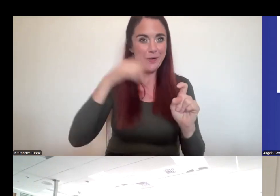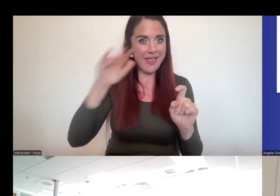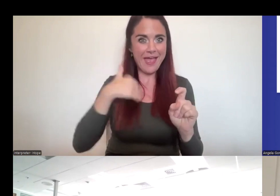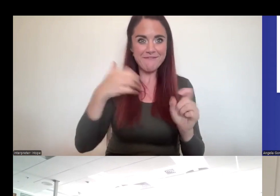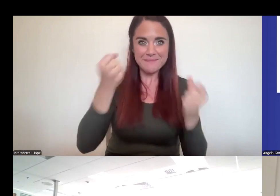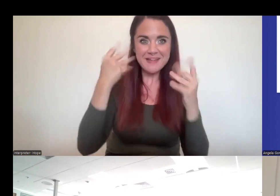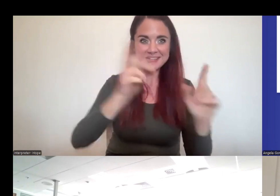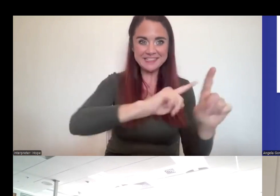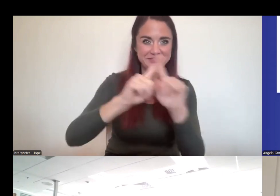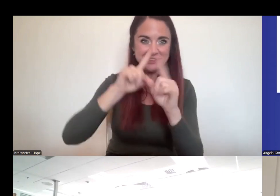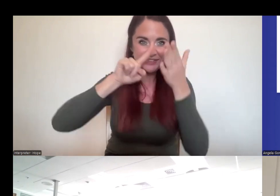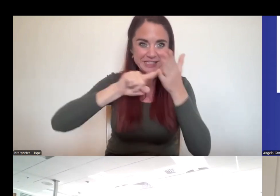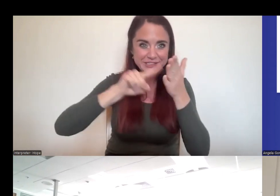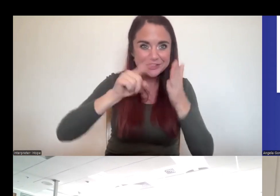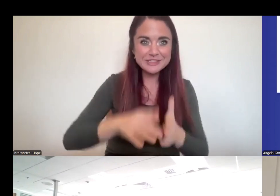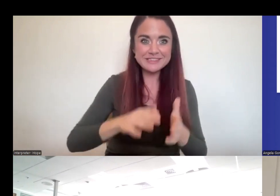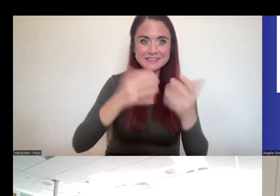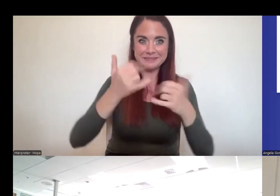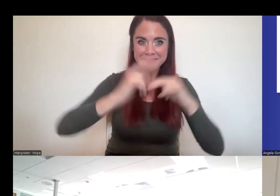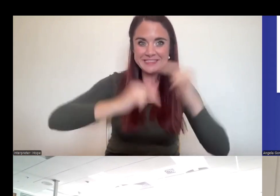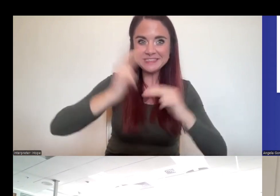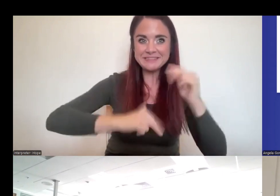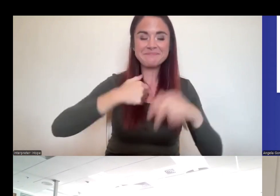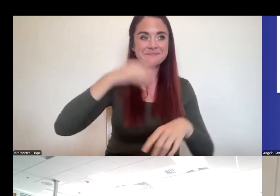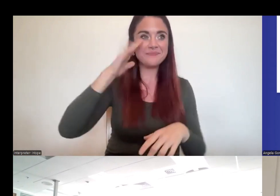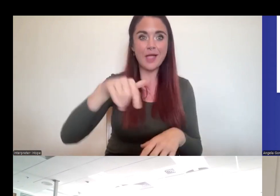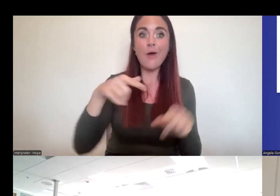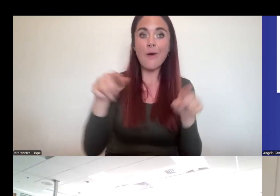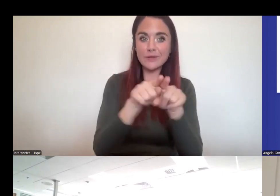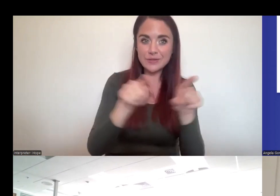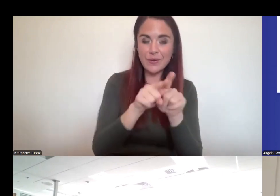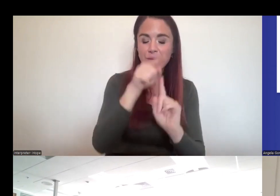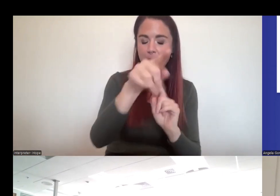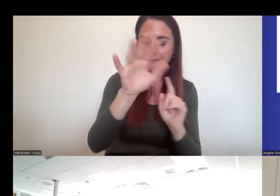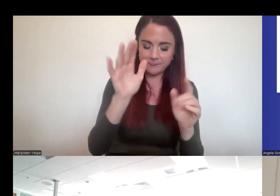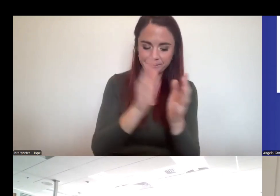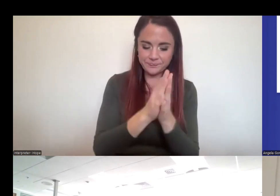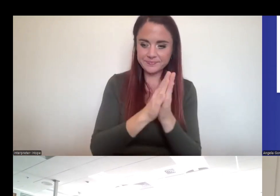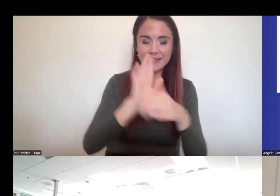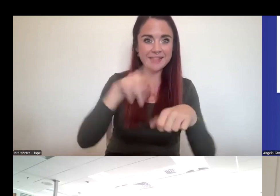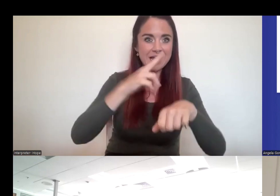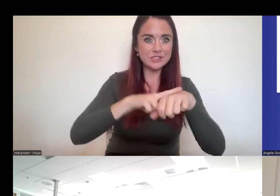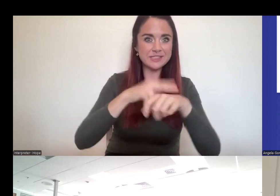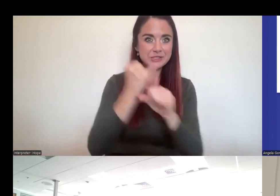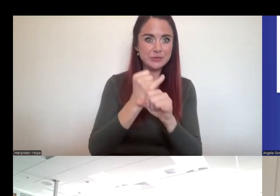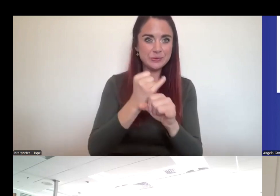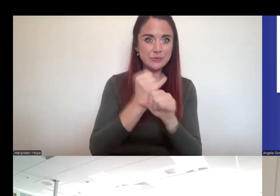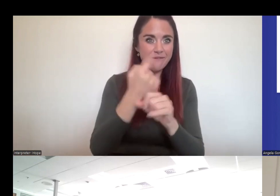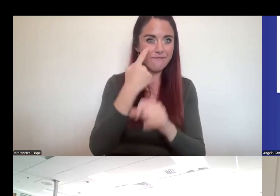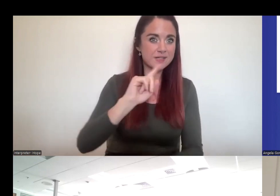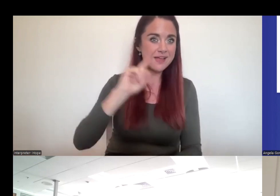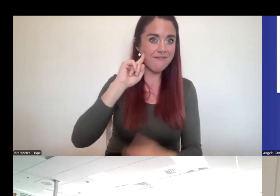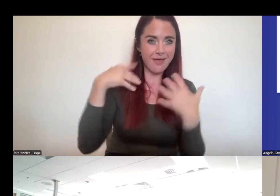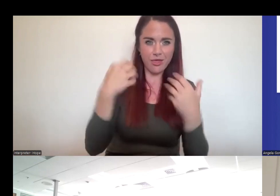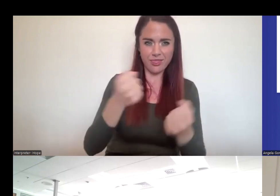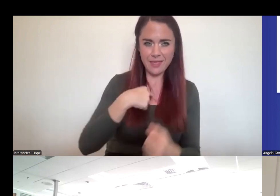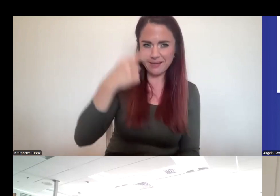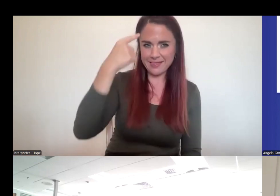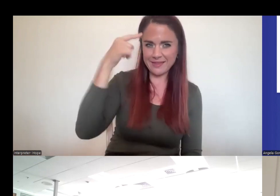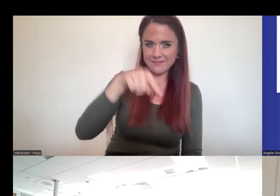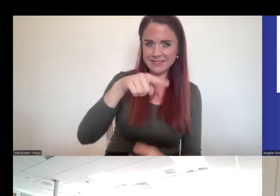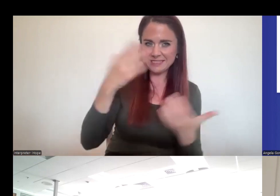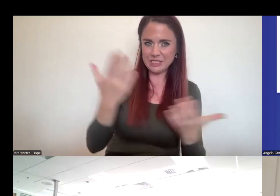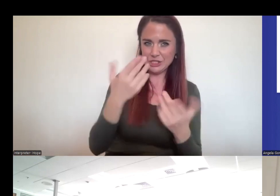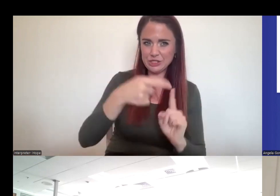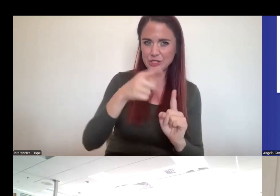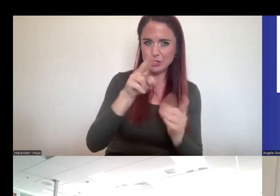different researchers throughout the building. We also have the National Institute for Deaf Health, I believe, that is located here